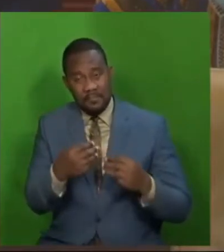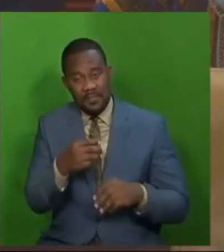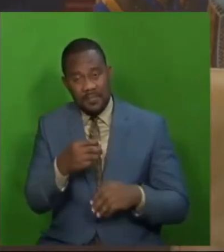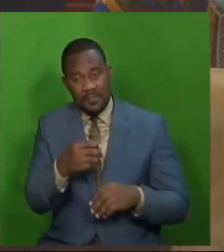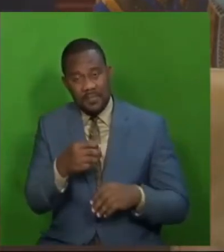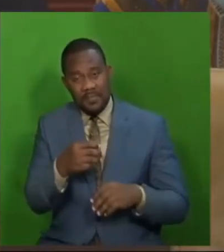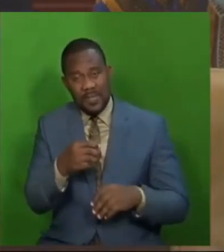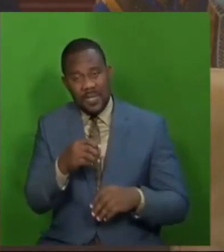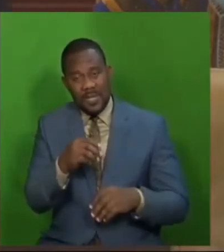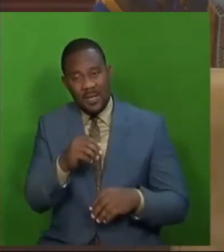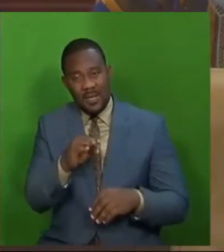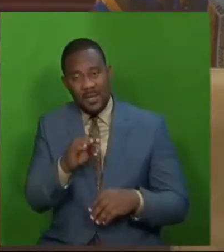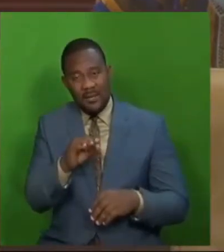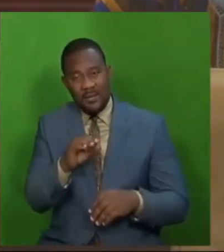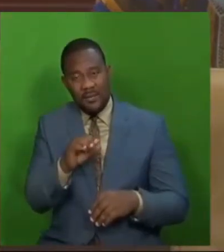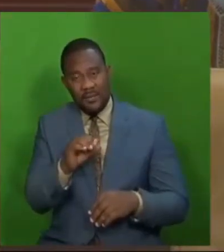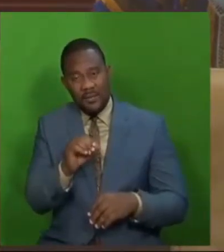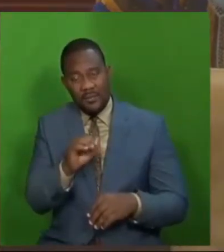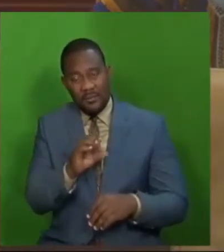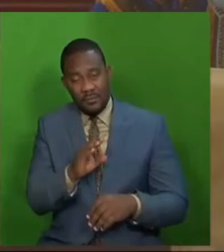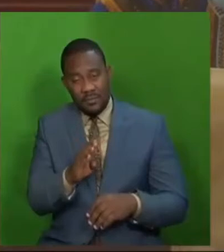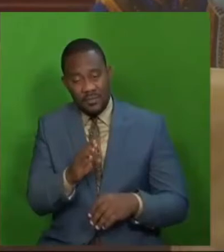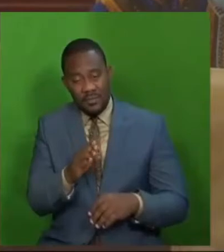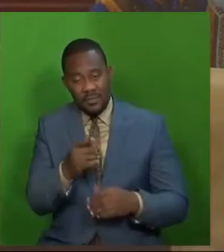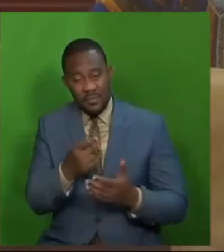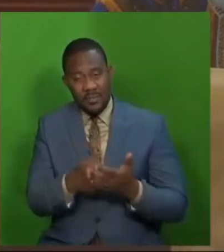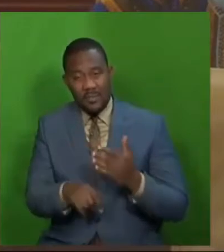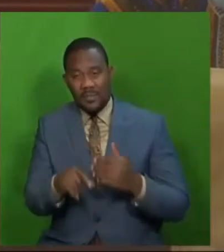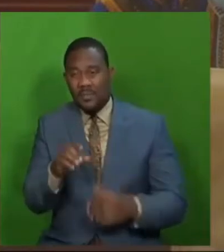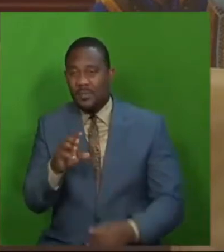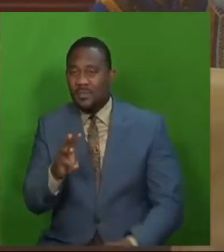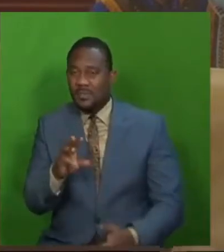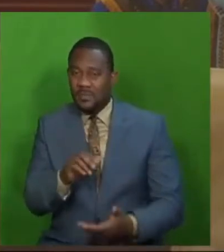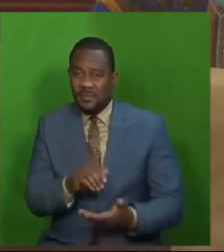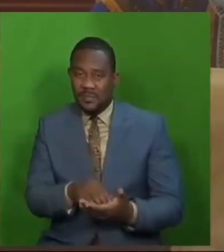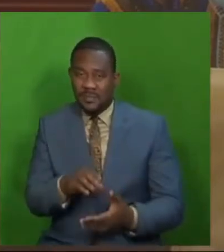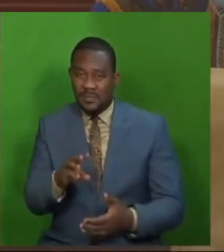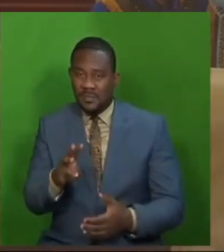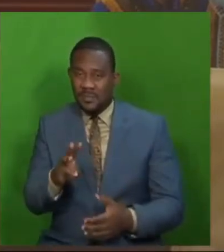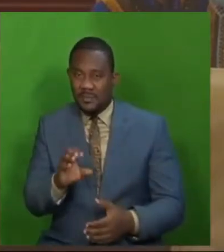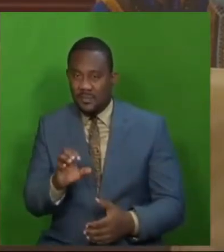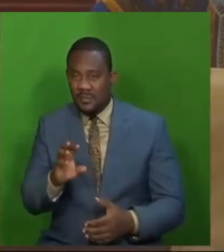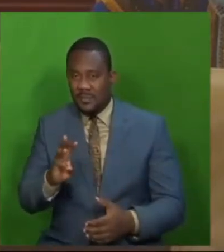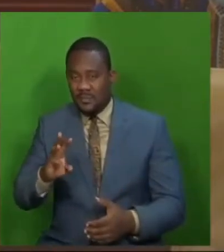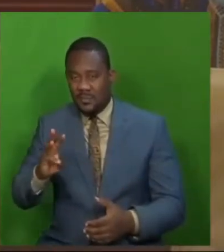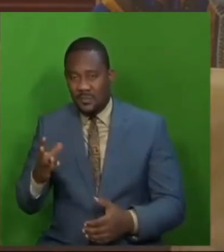was 2,666. This was reported by Bank of Ghana.